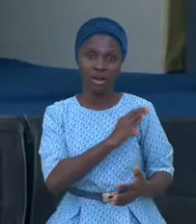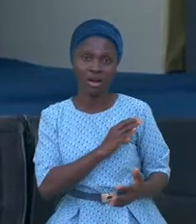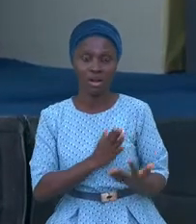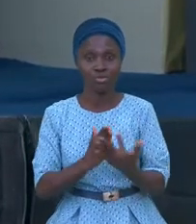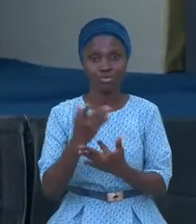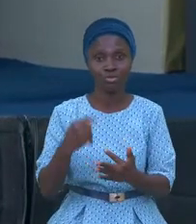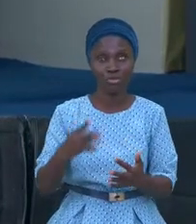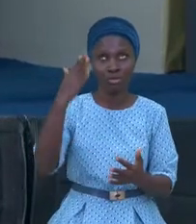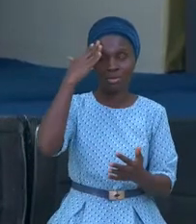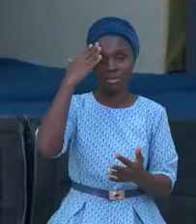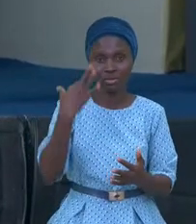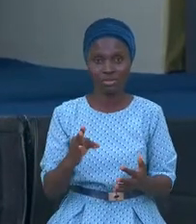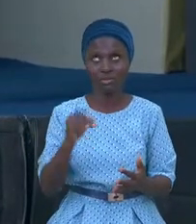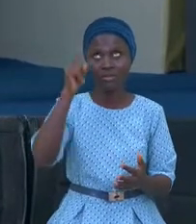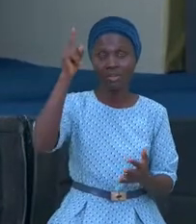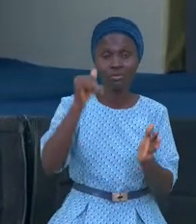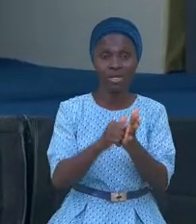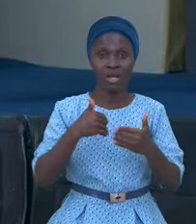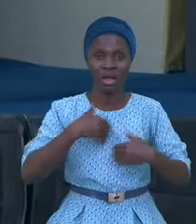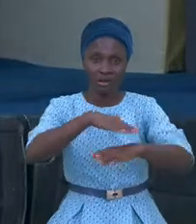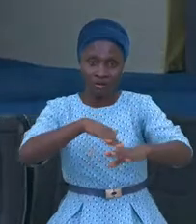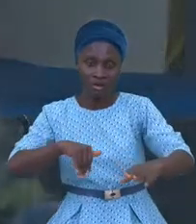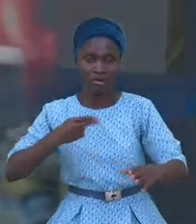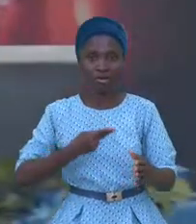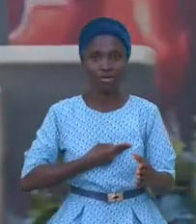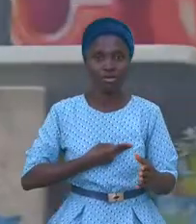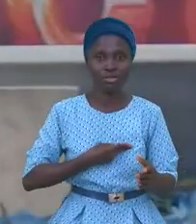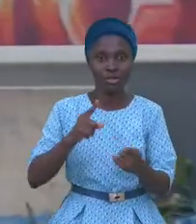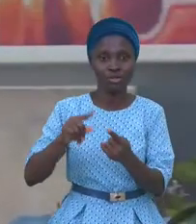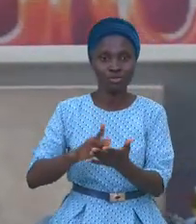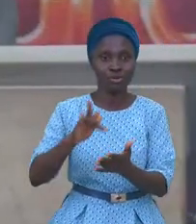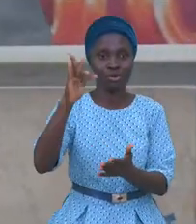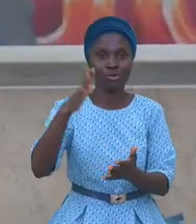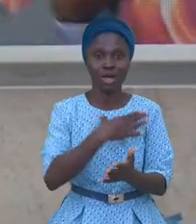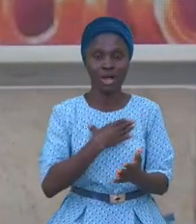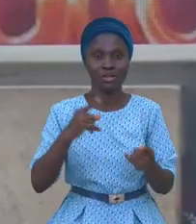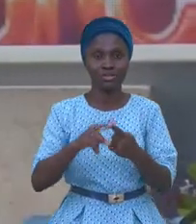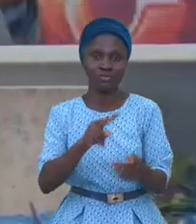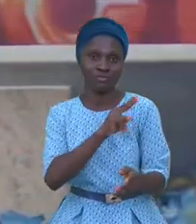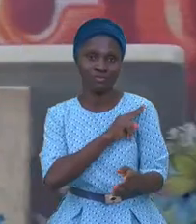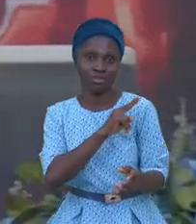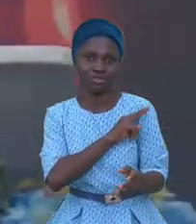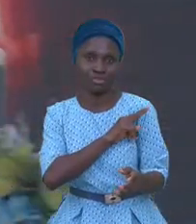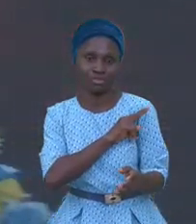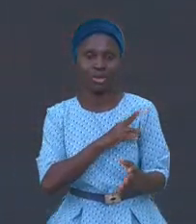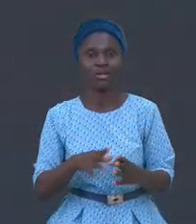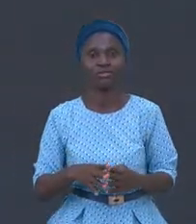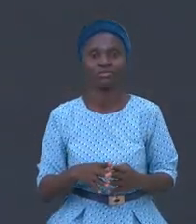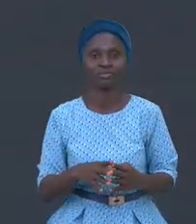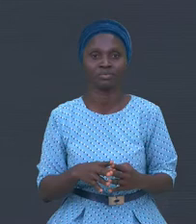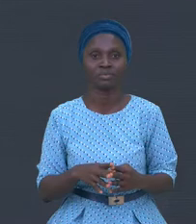of him that has called us to glory and to virtue. Then it says in verse